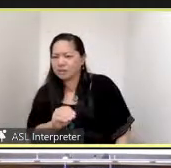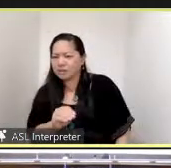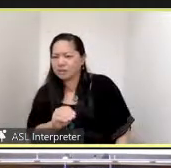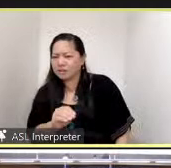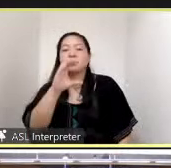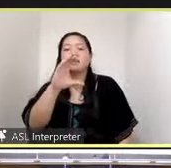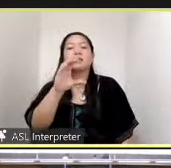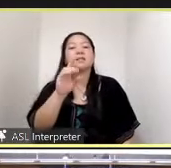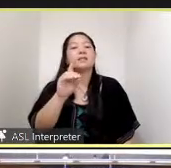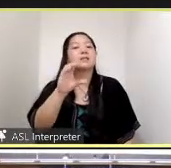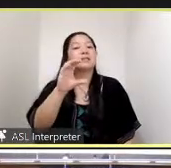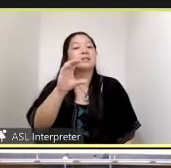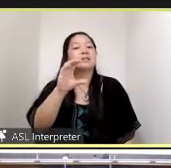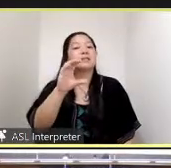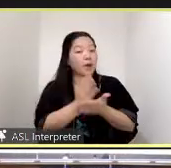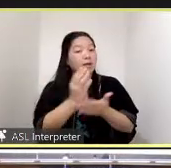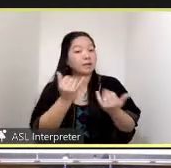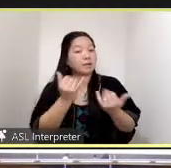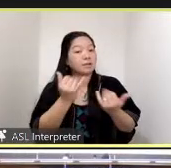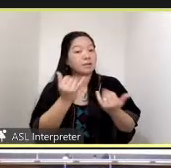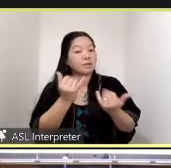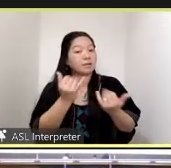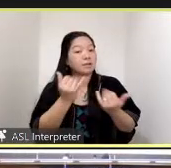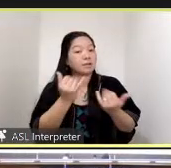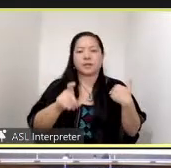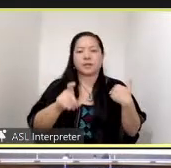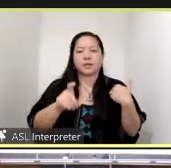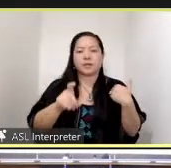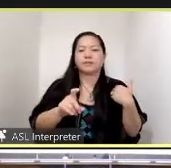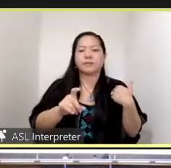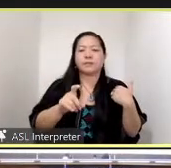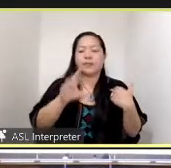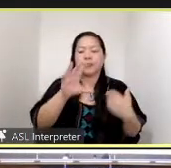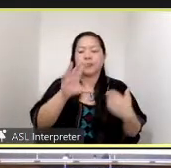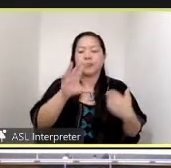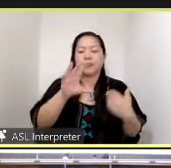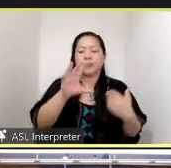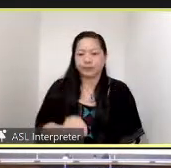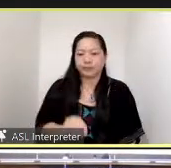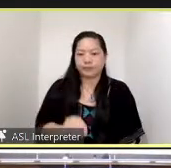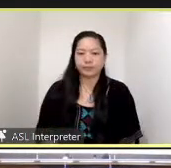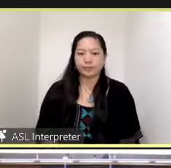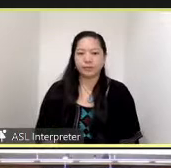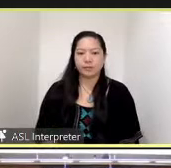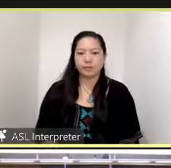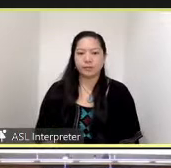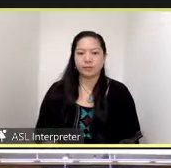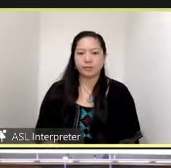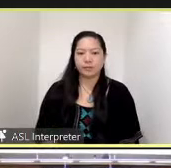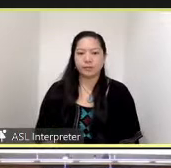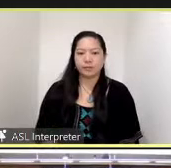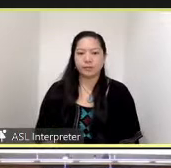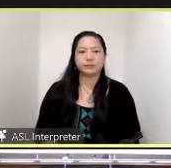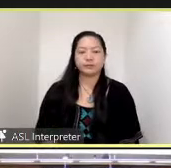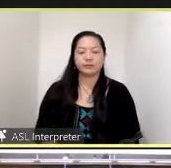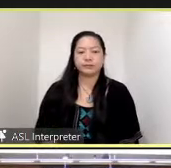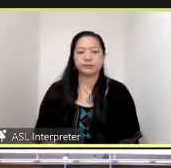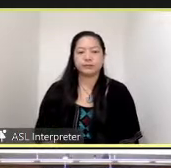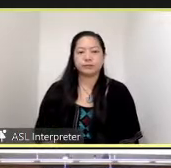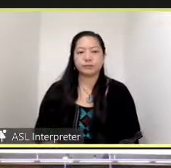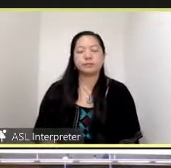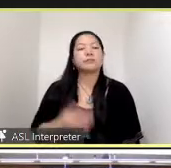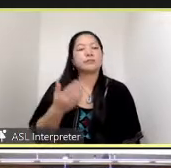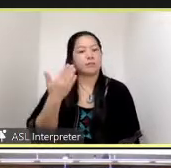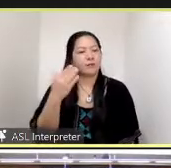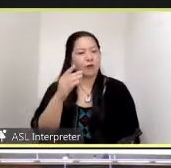that we were looking at, is to be under 5% test positivity. And then before Delta in July 2021, that was where we were at our